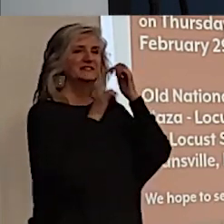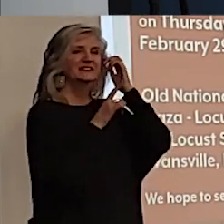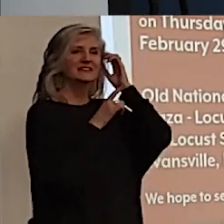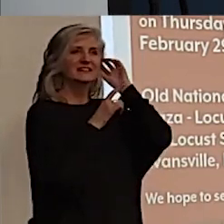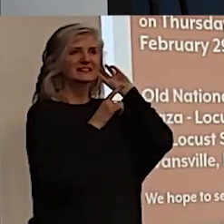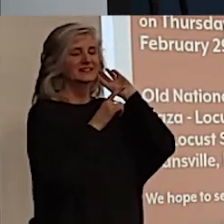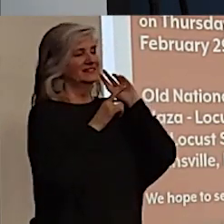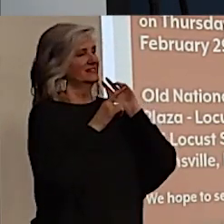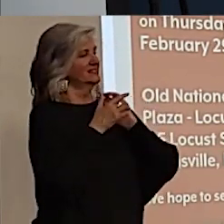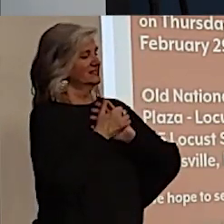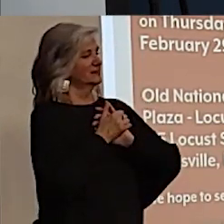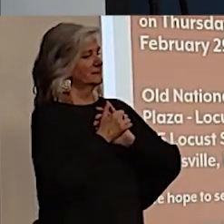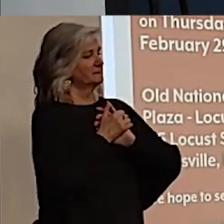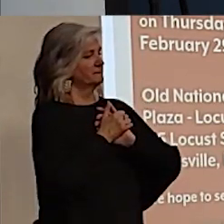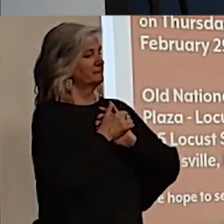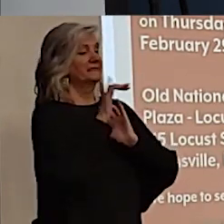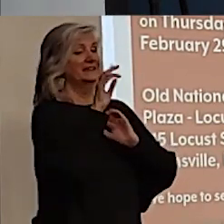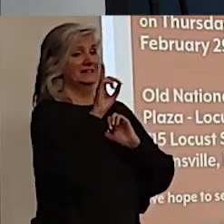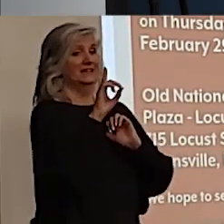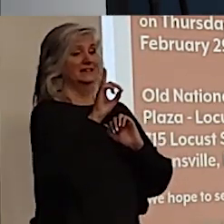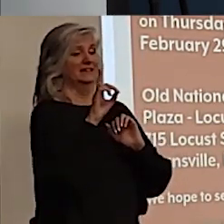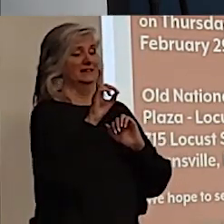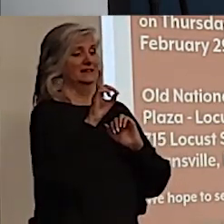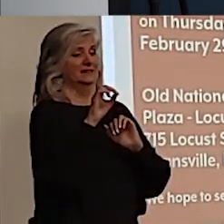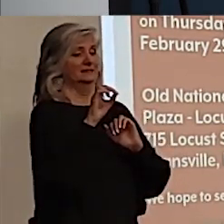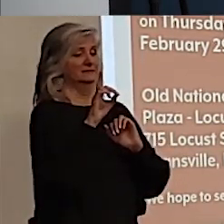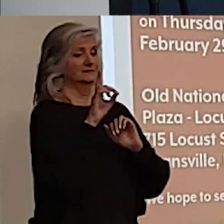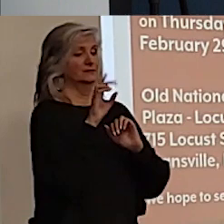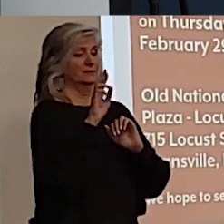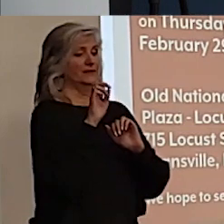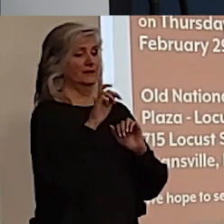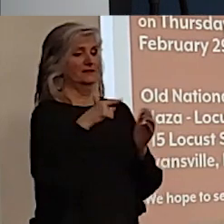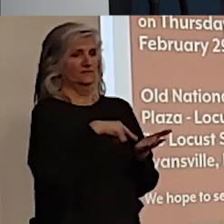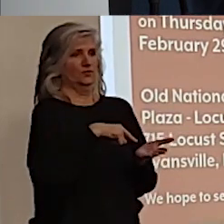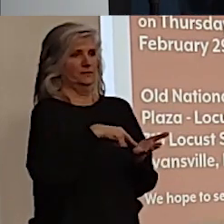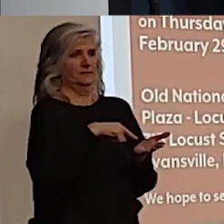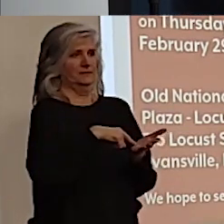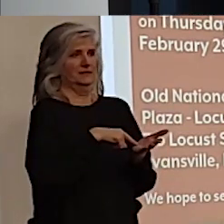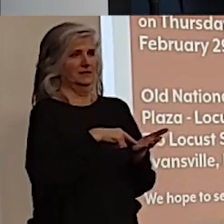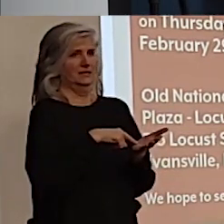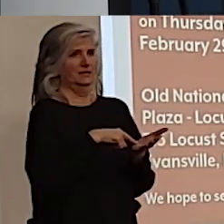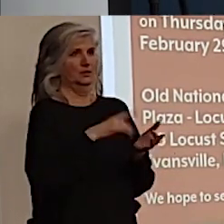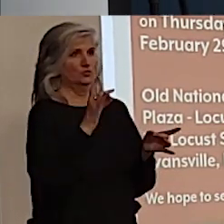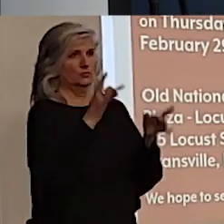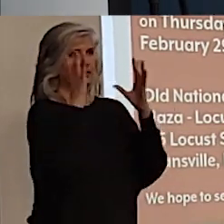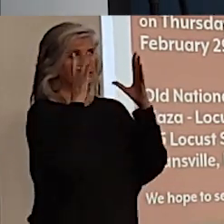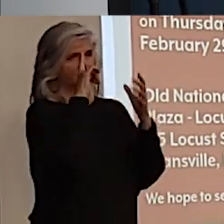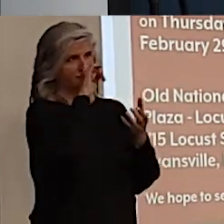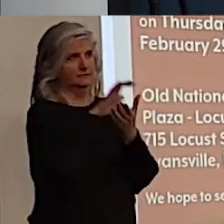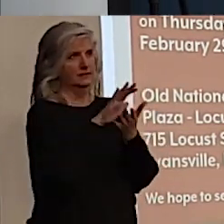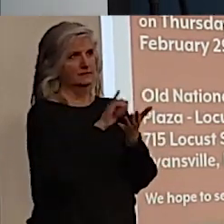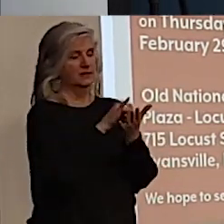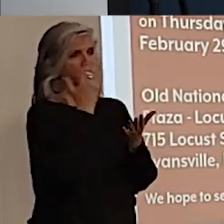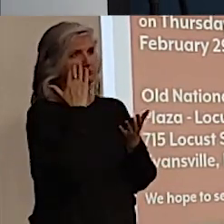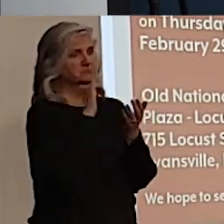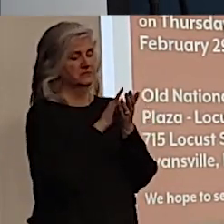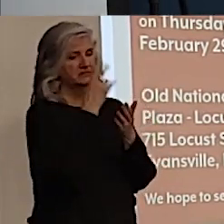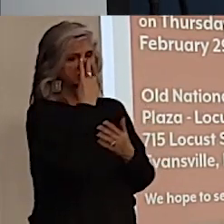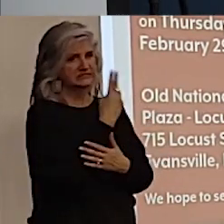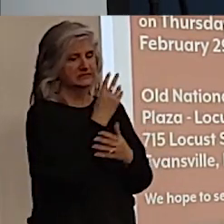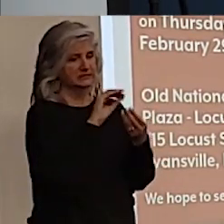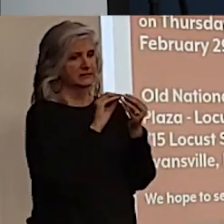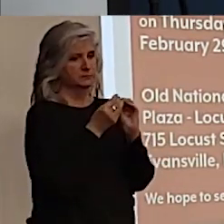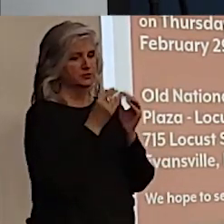the reality is this. Indiana utility ratepayers are facing an affordability crisis. We believe that, we know that, we see that in the